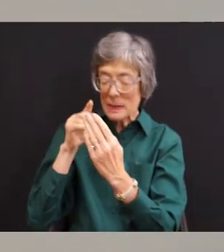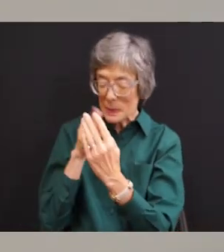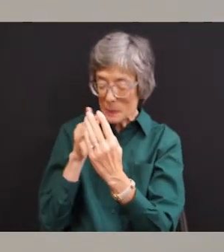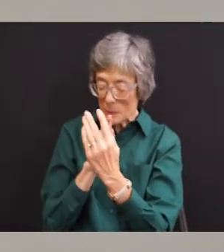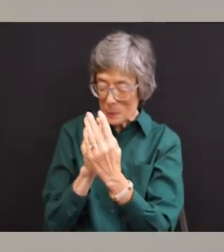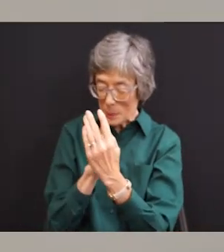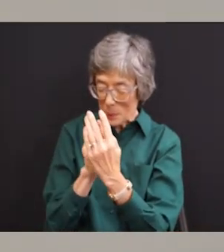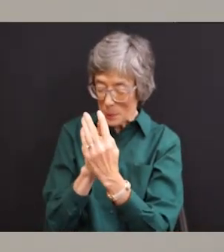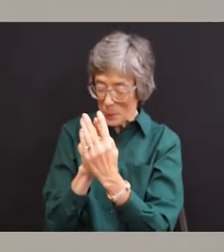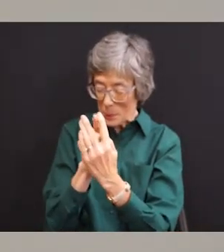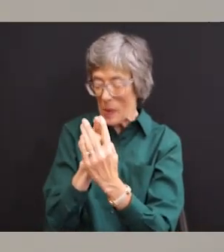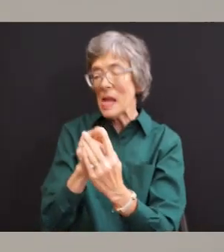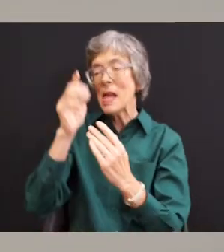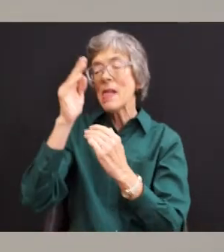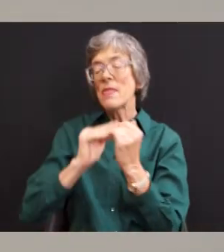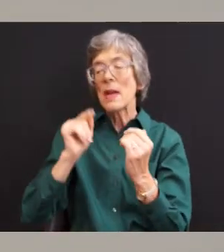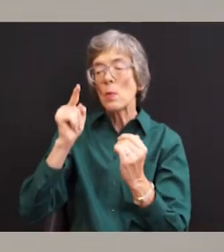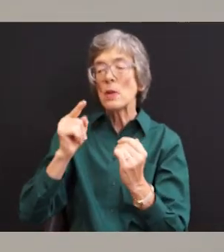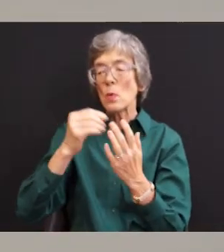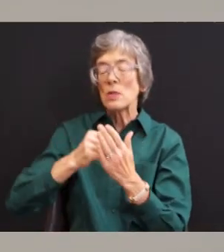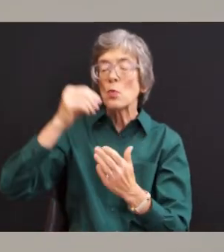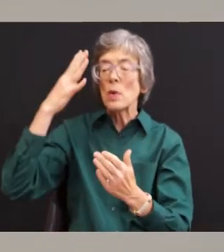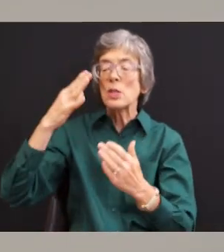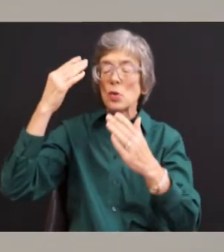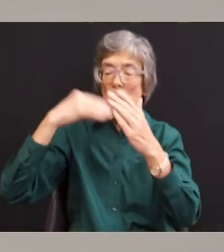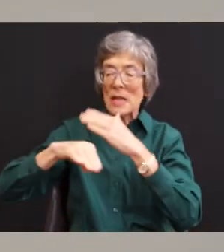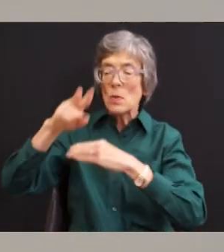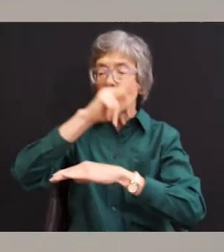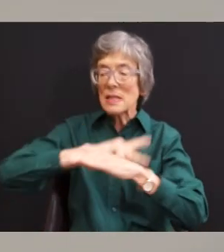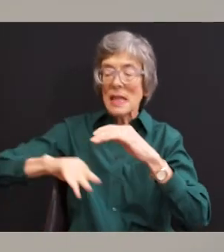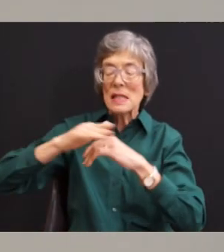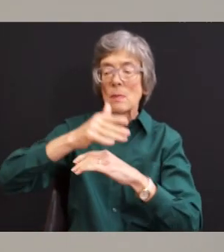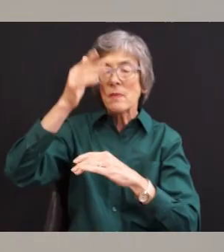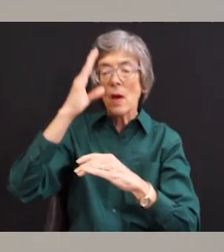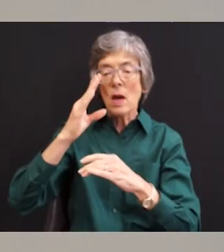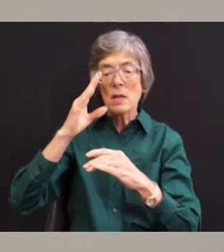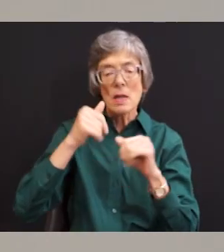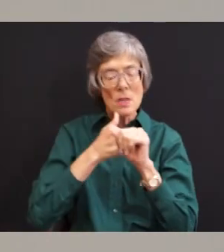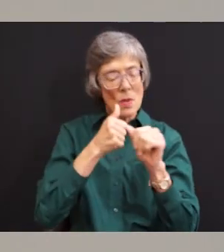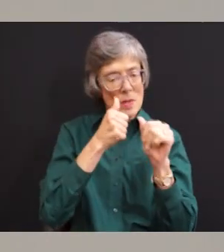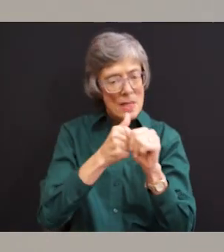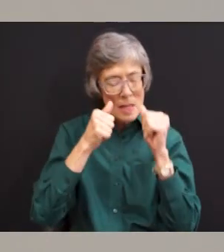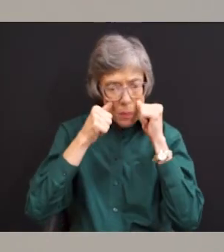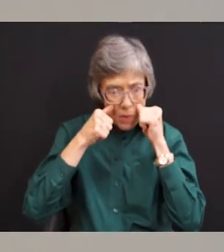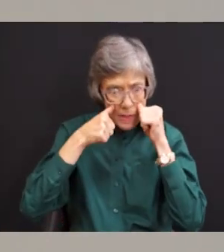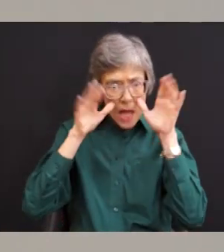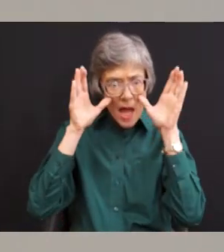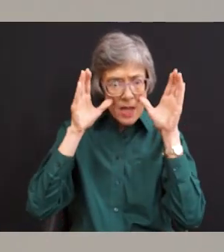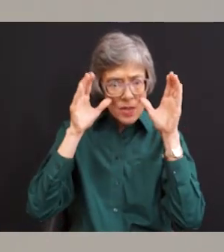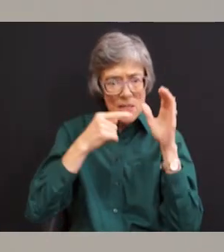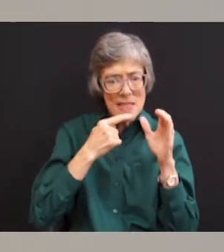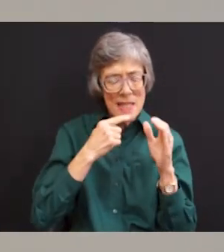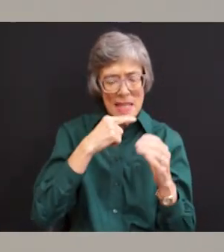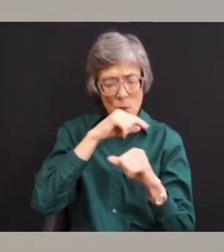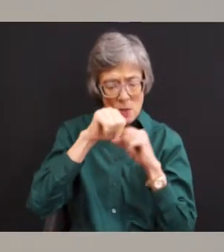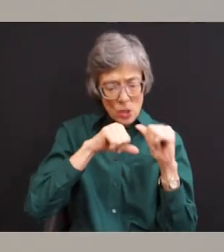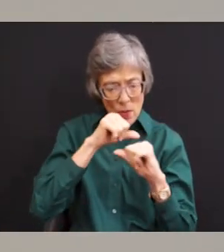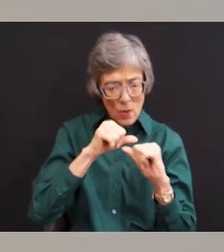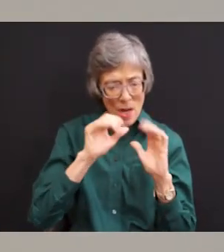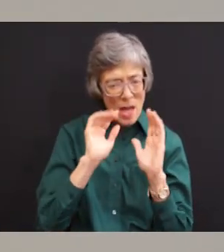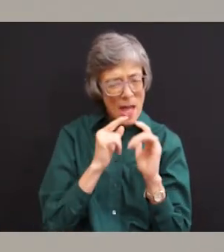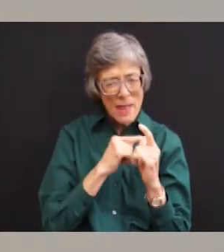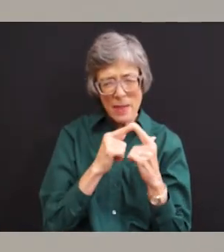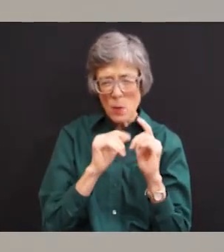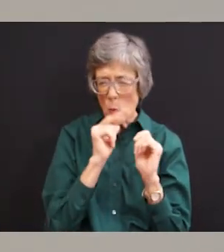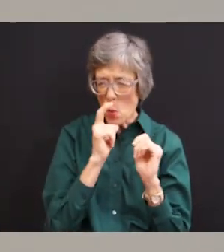needle than for one who is rich to enter the kingdom of God." They were exceedingly astonished and said to them among themselves, "Then